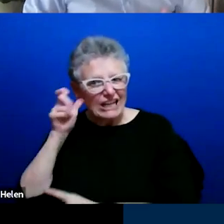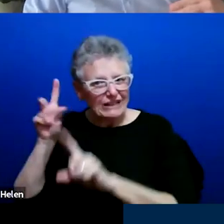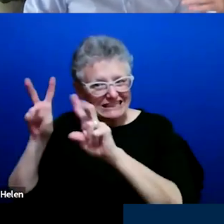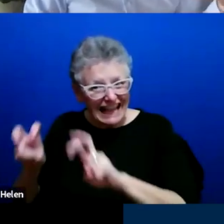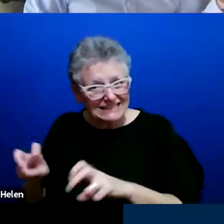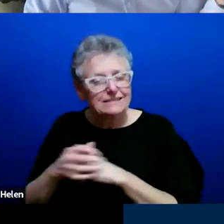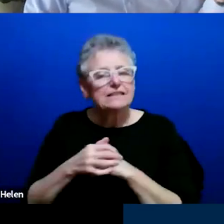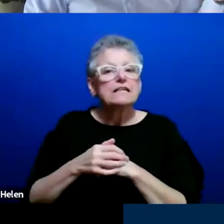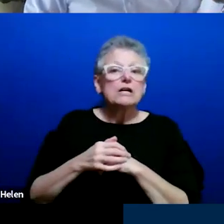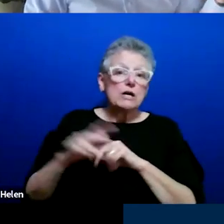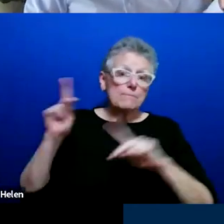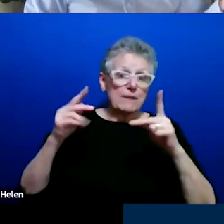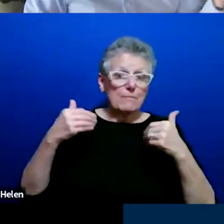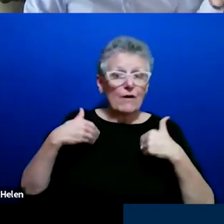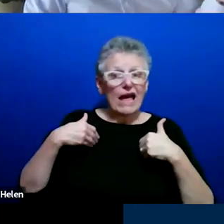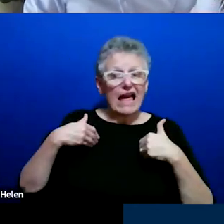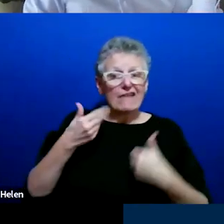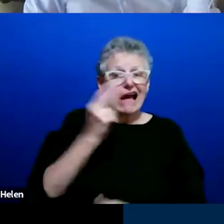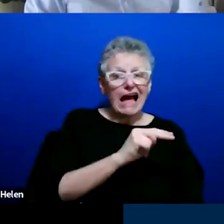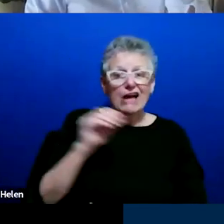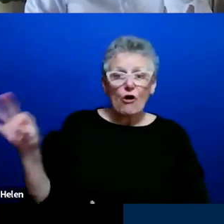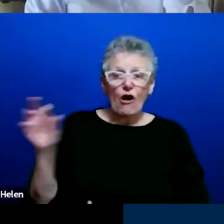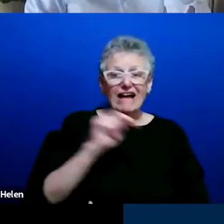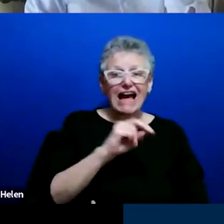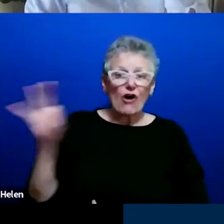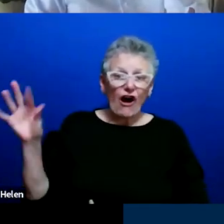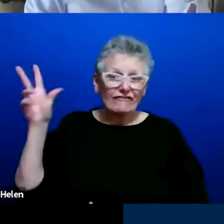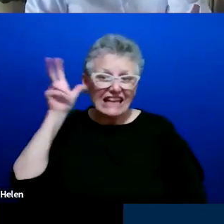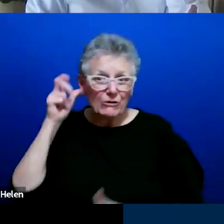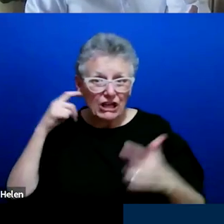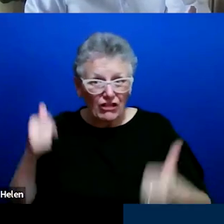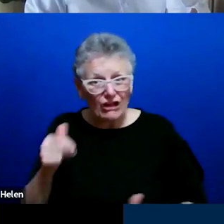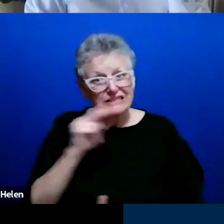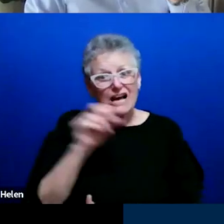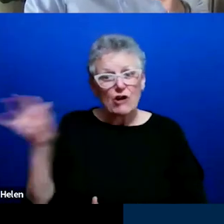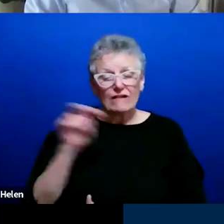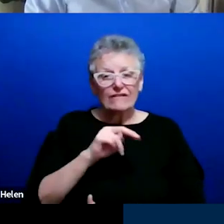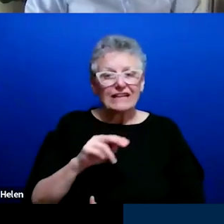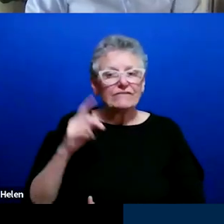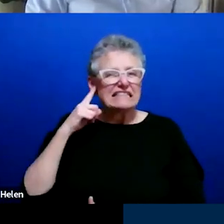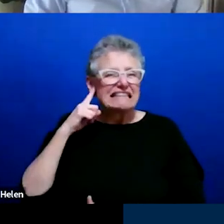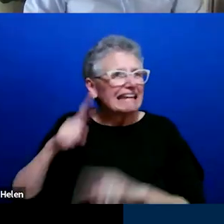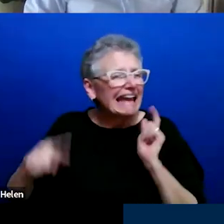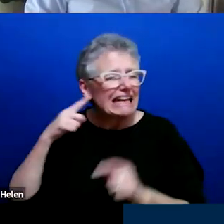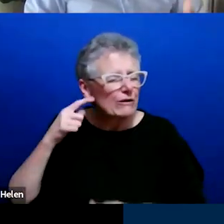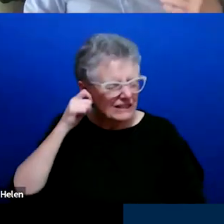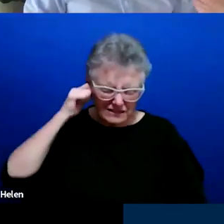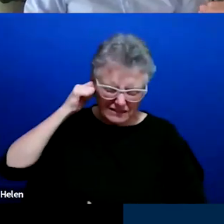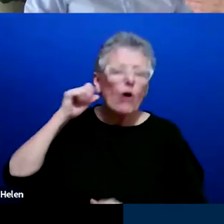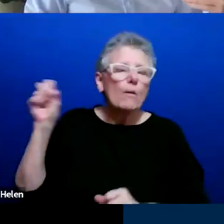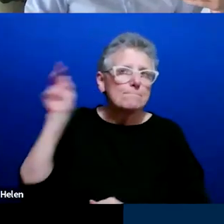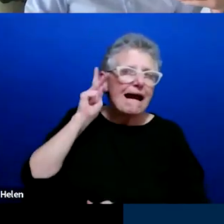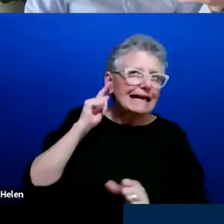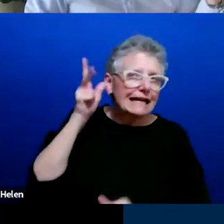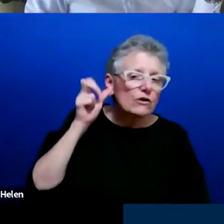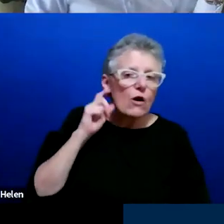If people have intermittent hearing loss, like, my hearing goes out and then I wiggle my ear and it comes back, or they have asymmetric